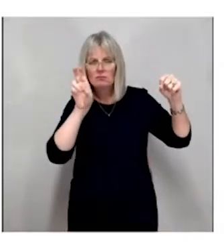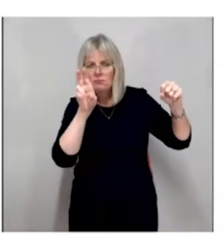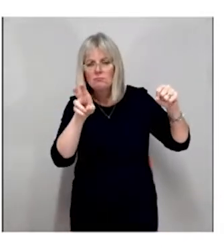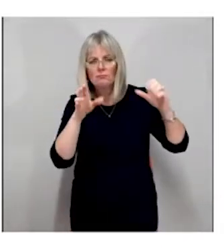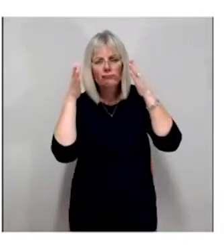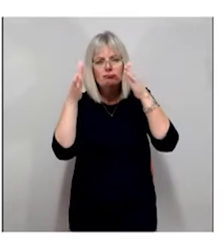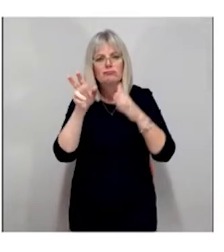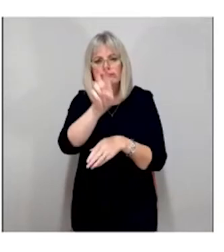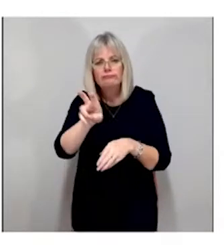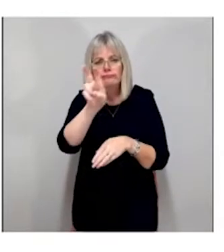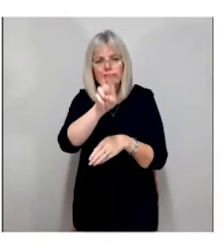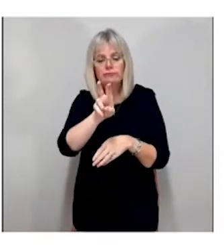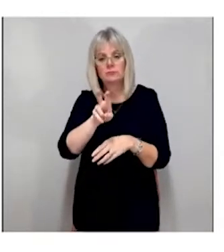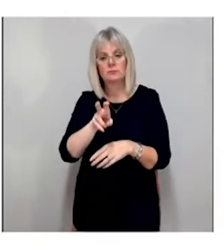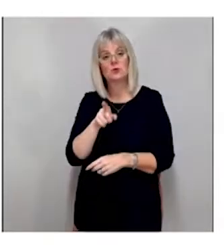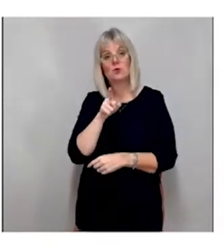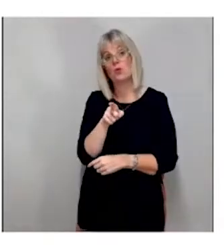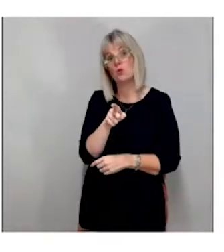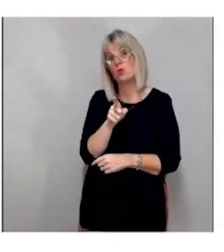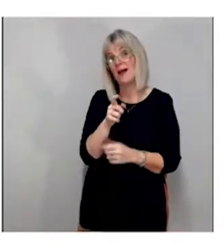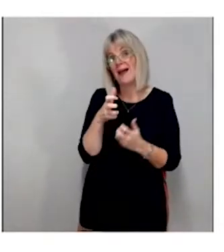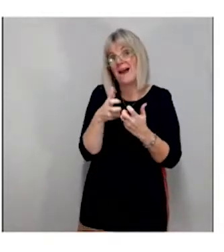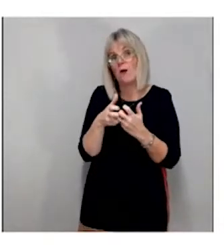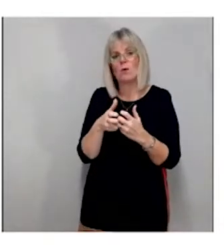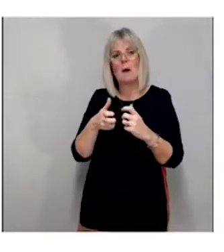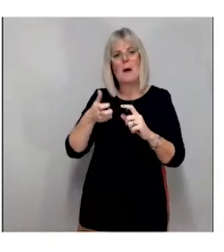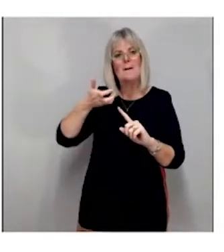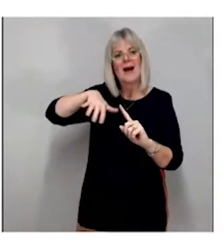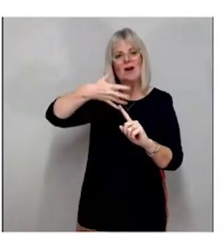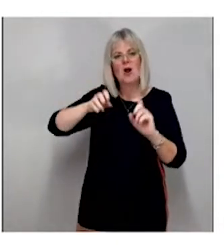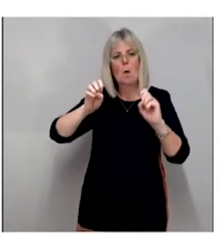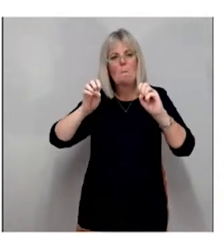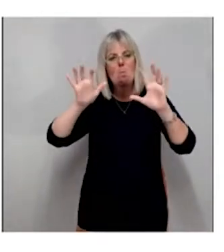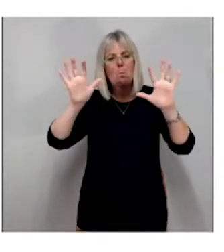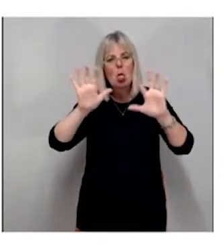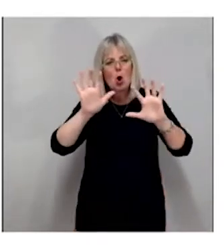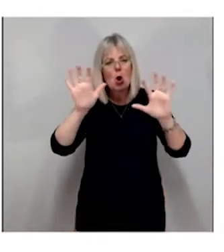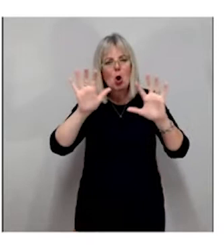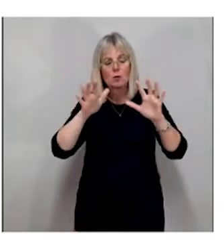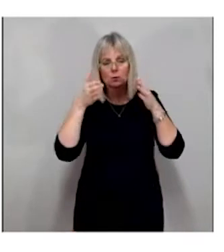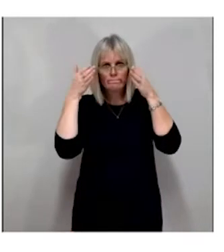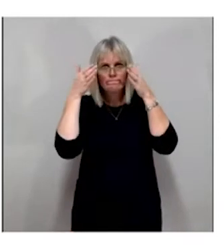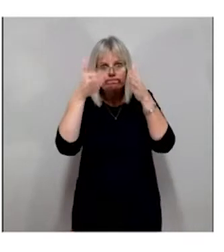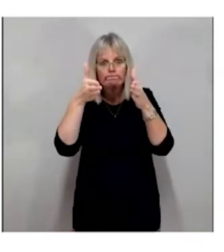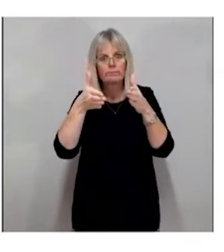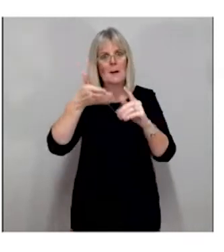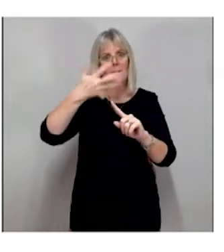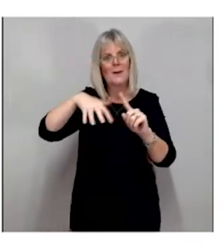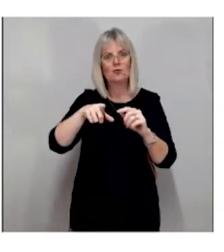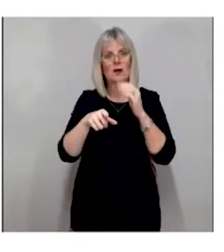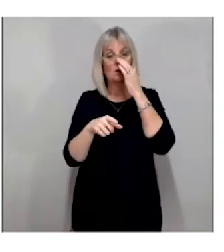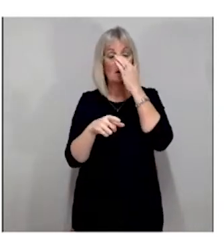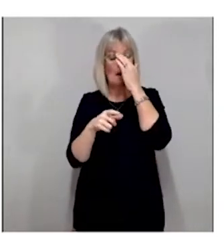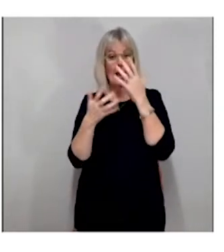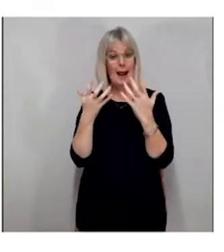to blur out the background, to really allow her to focus on her parents. Now look at Blur. We are all using Blur in our